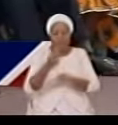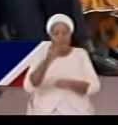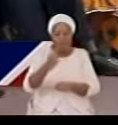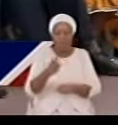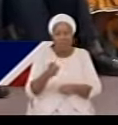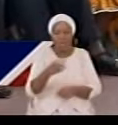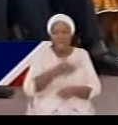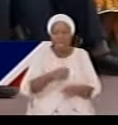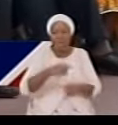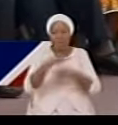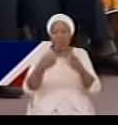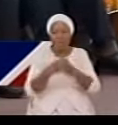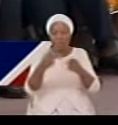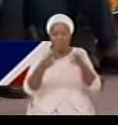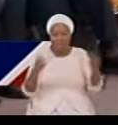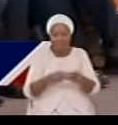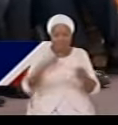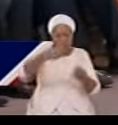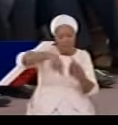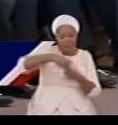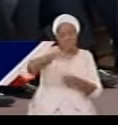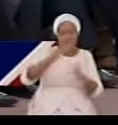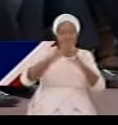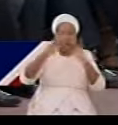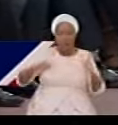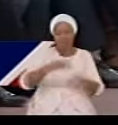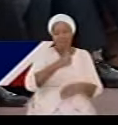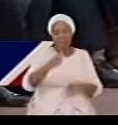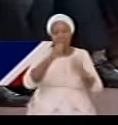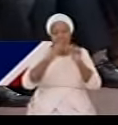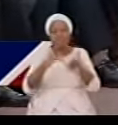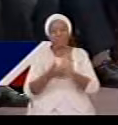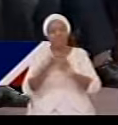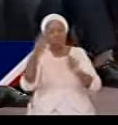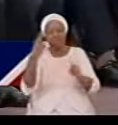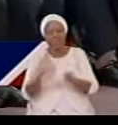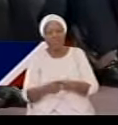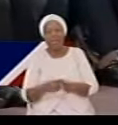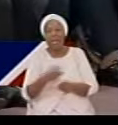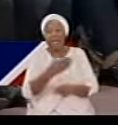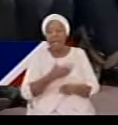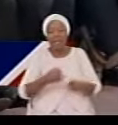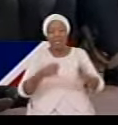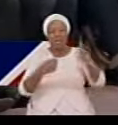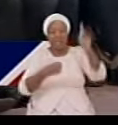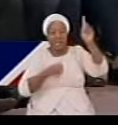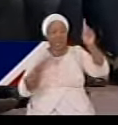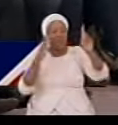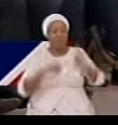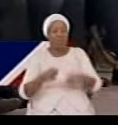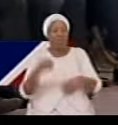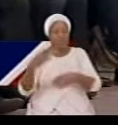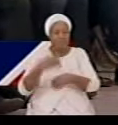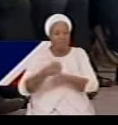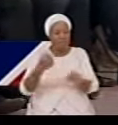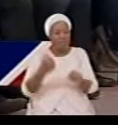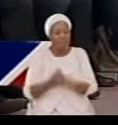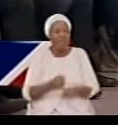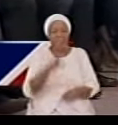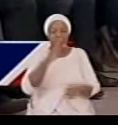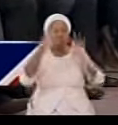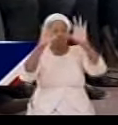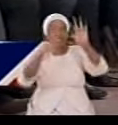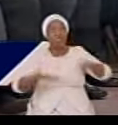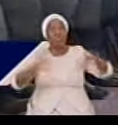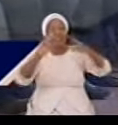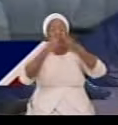places round your house a blessing. And I will cause shower to come